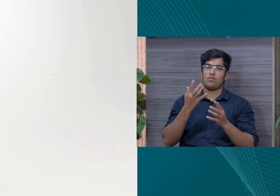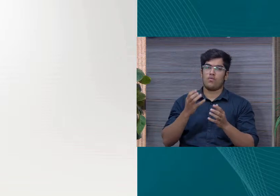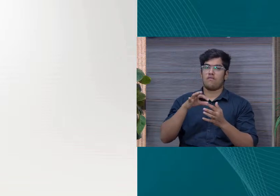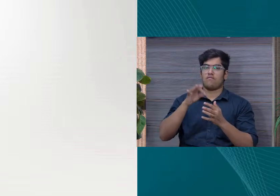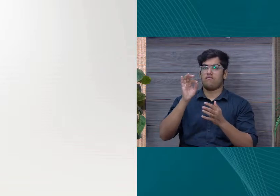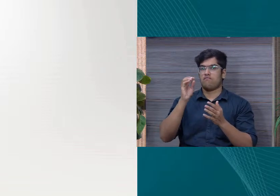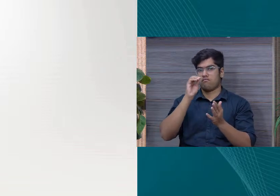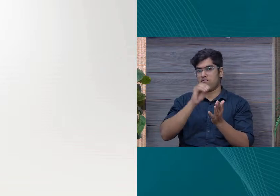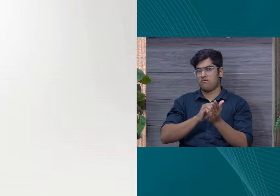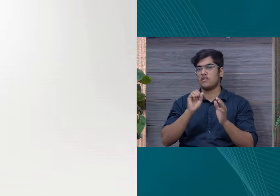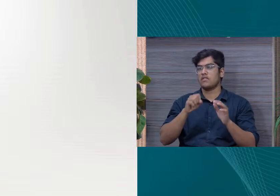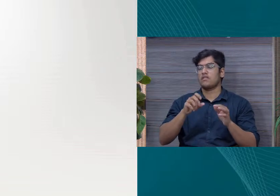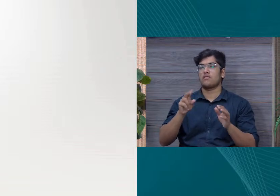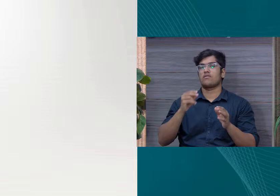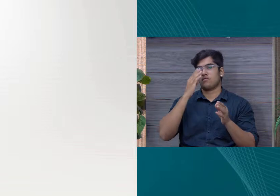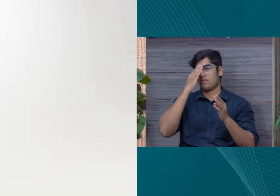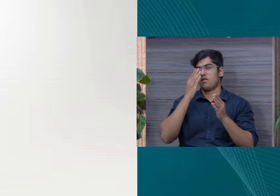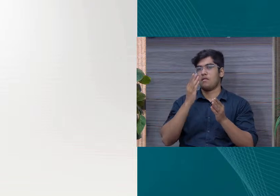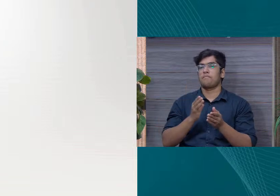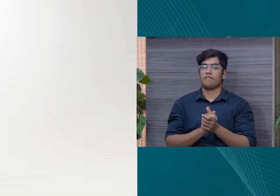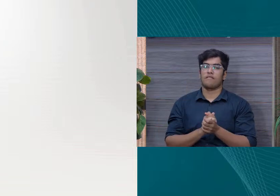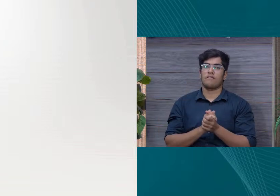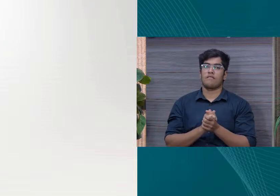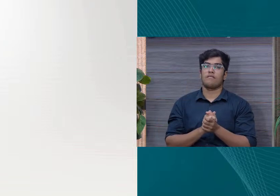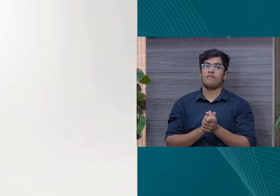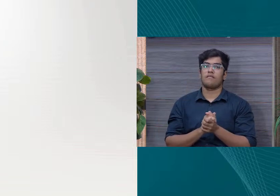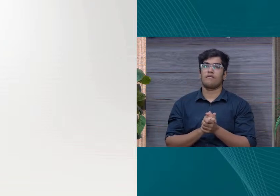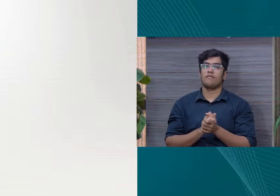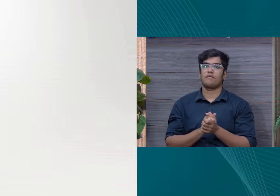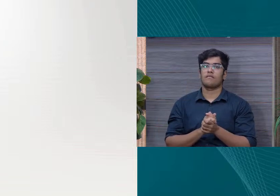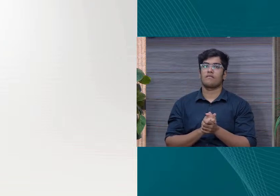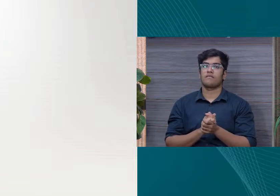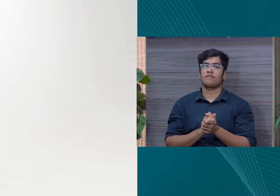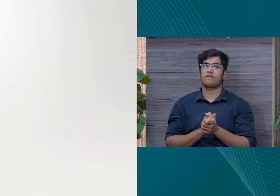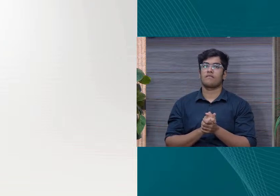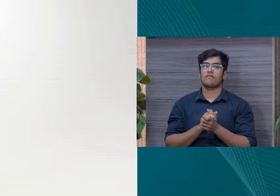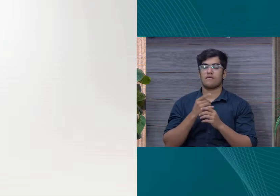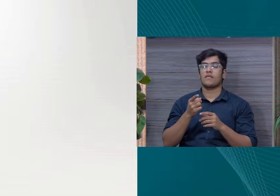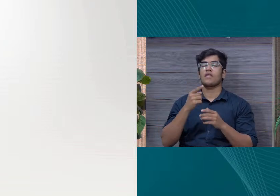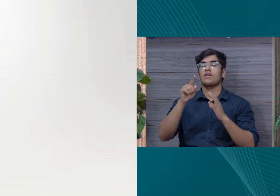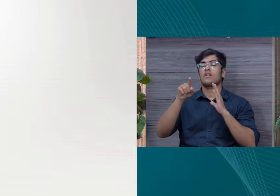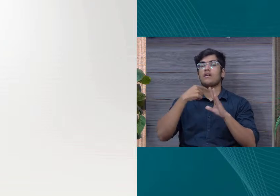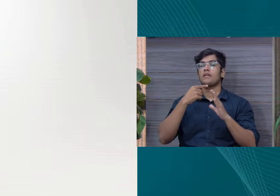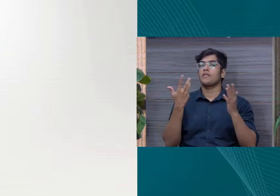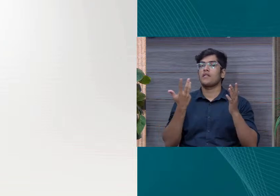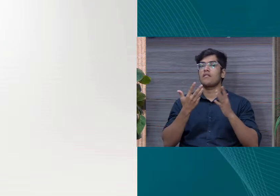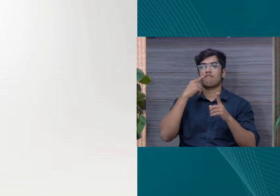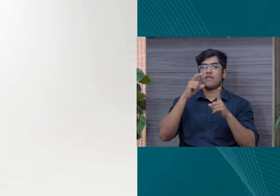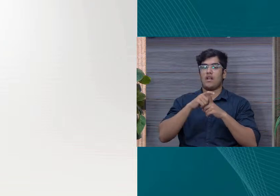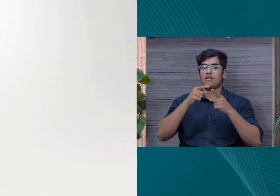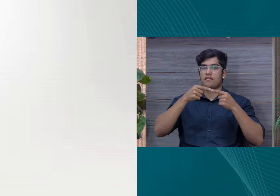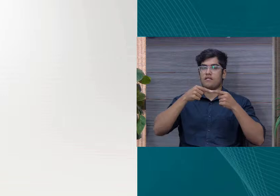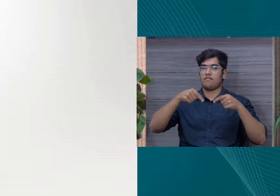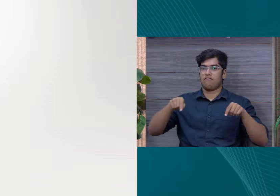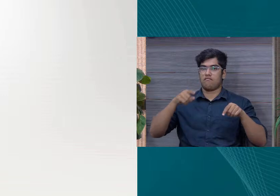put it, it'll make it way better. And send this entire homework in this format to our email ID, which is